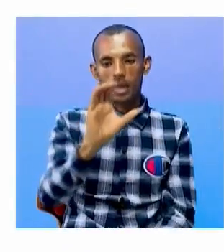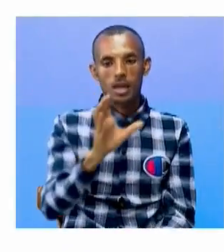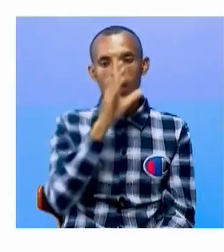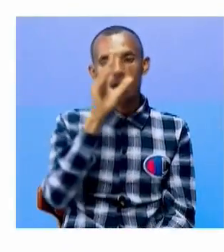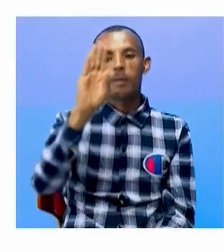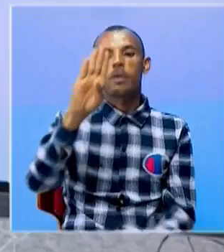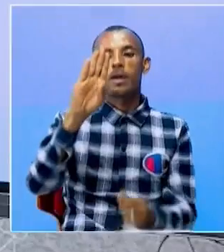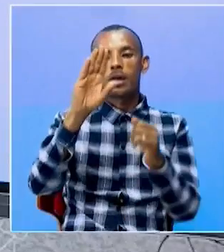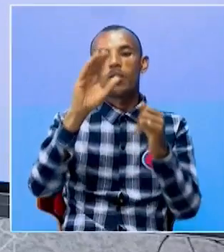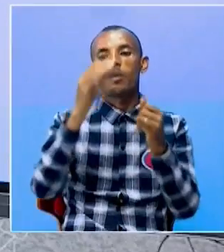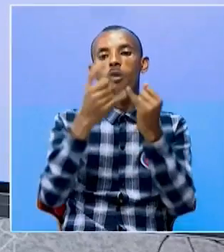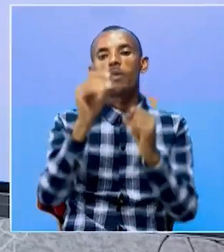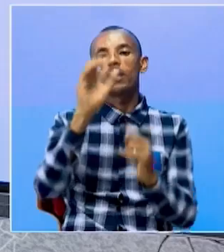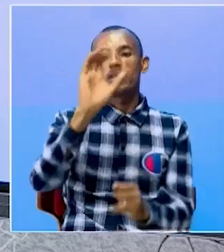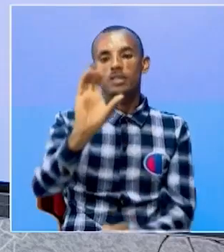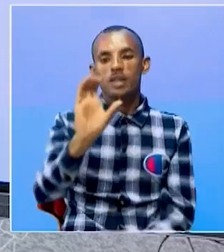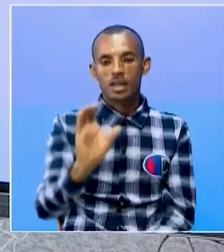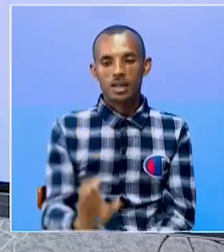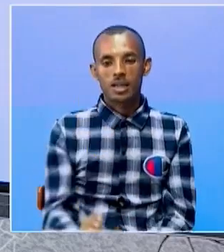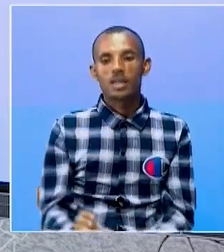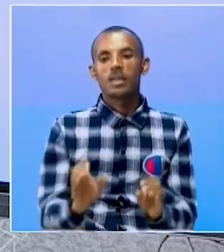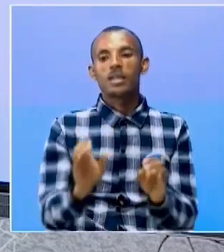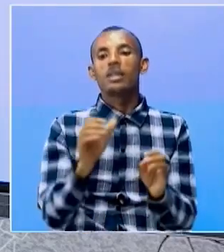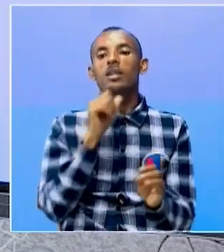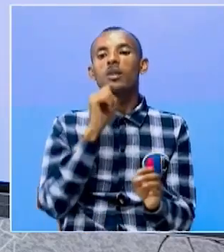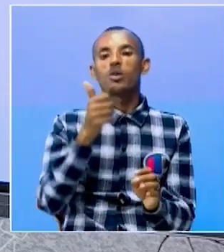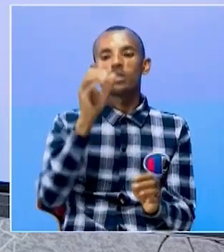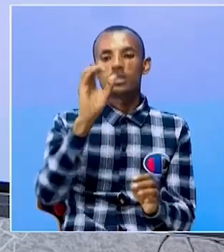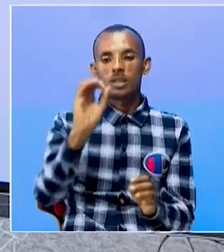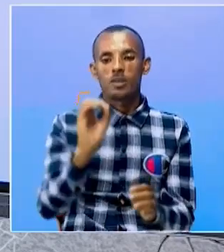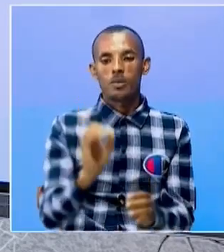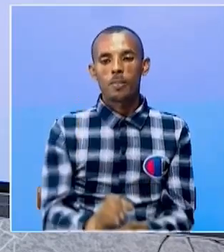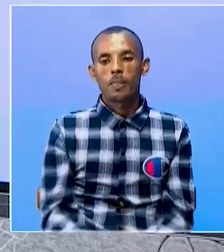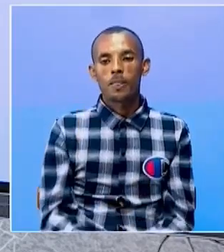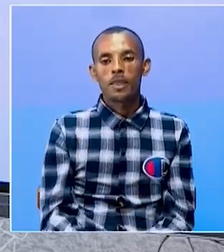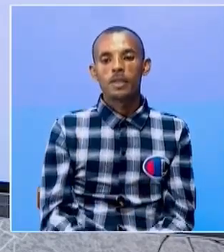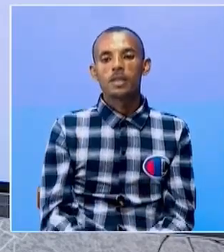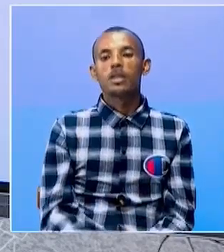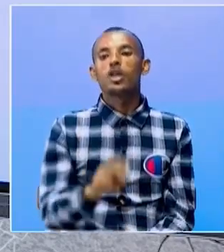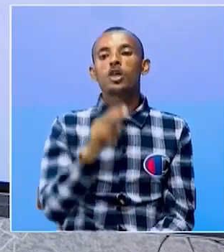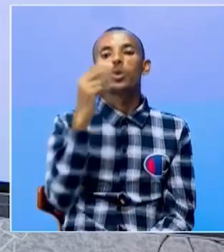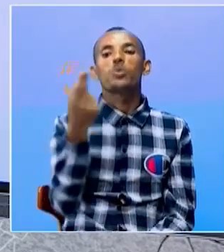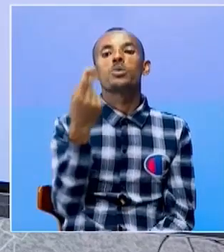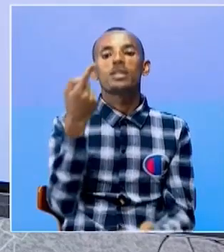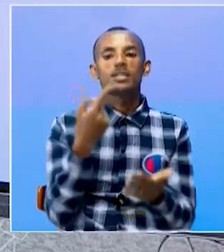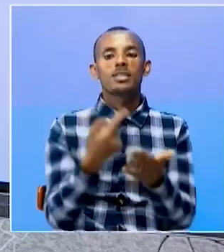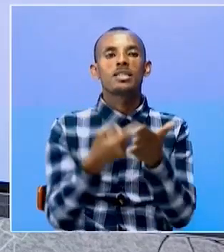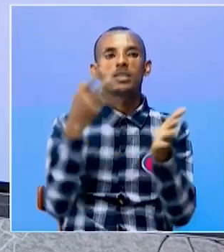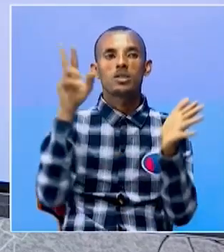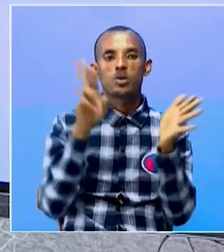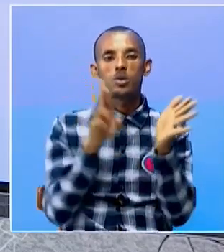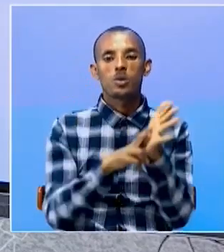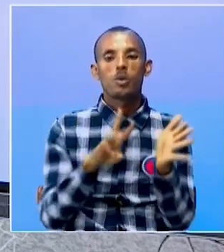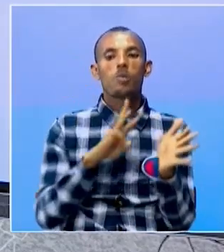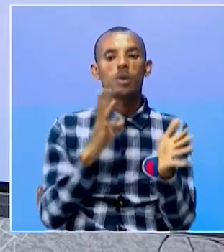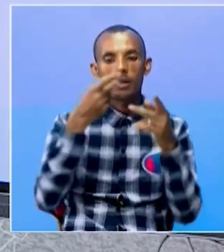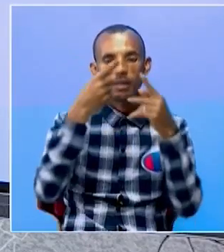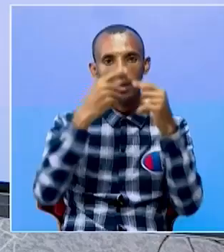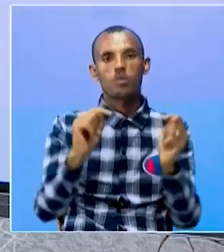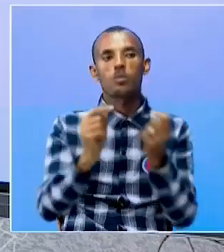non-zero number, the equation will not be affected. So using this rule, we will try to